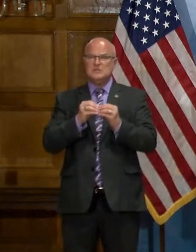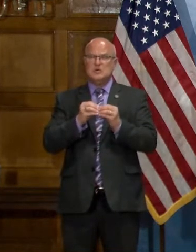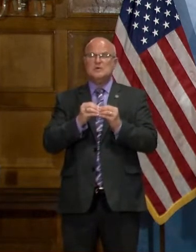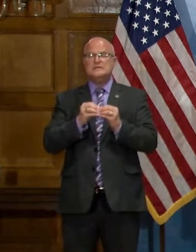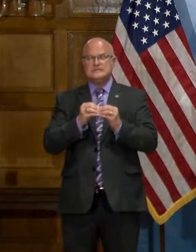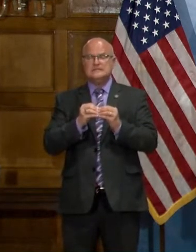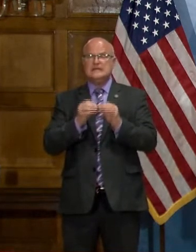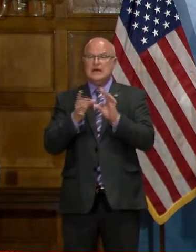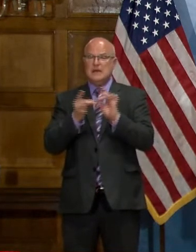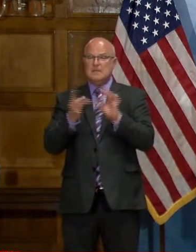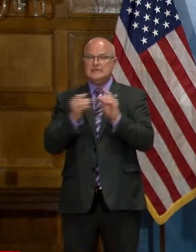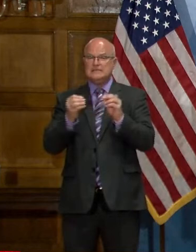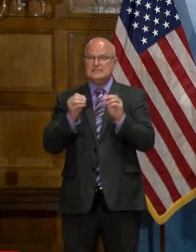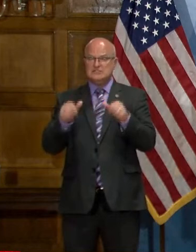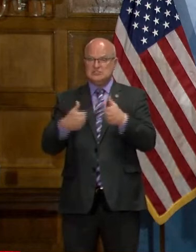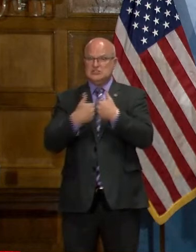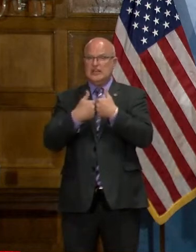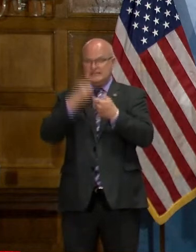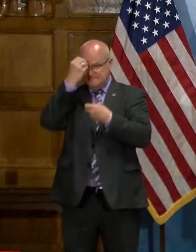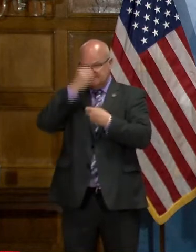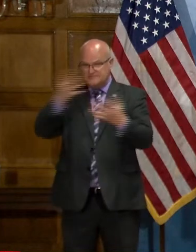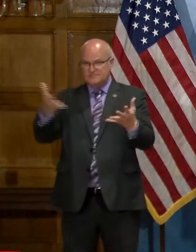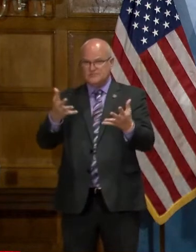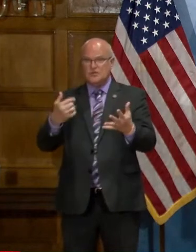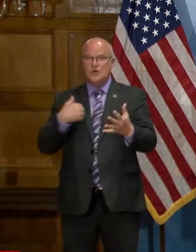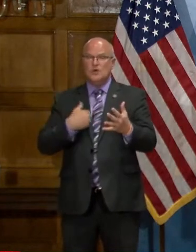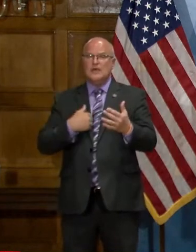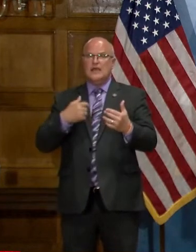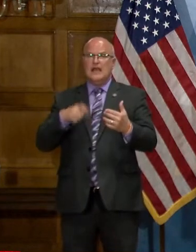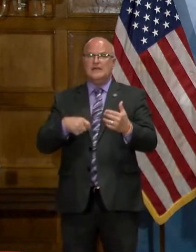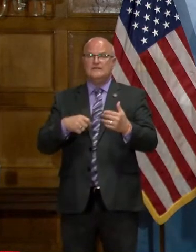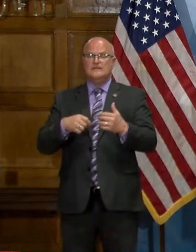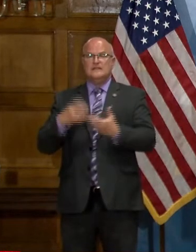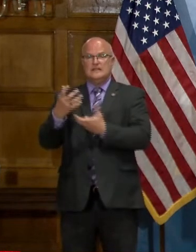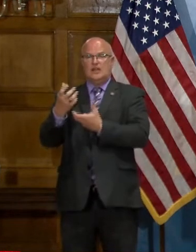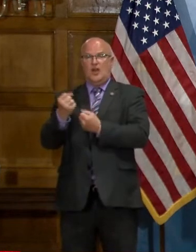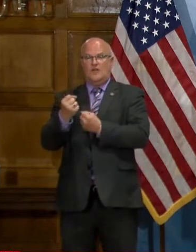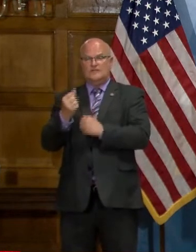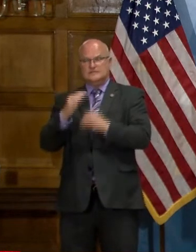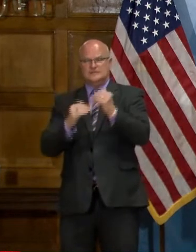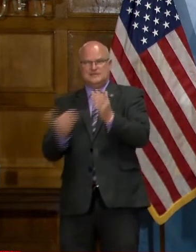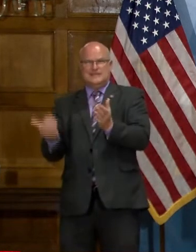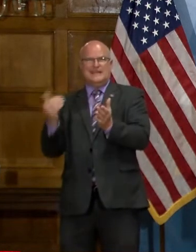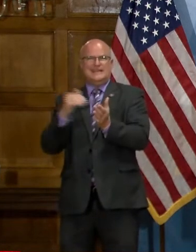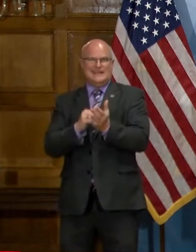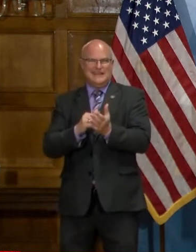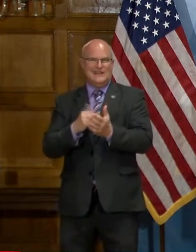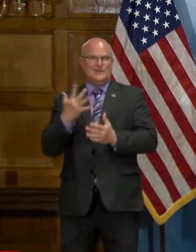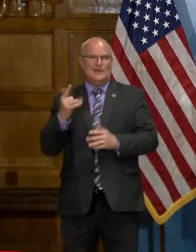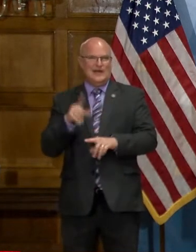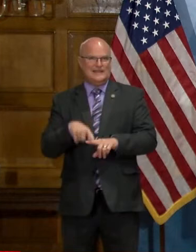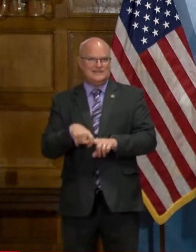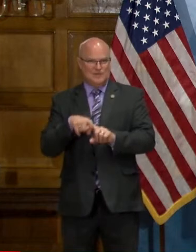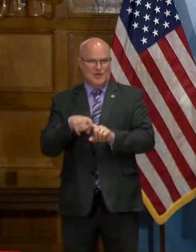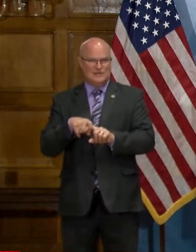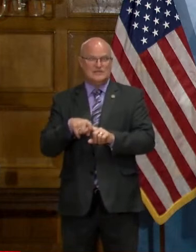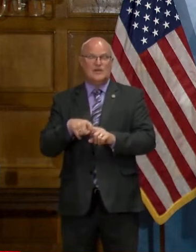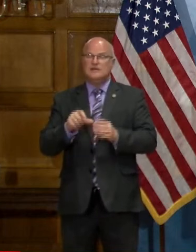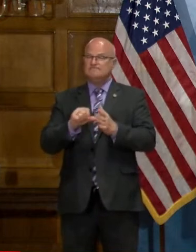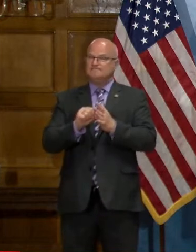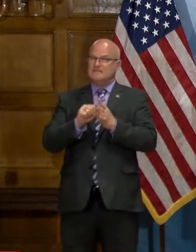messaging challenge. We got to rebuild any lack of confidence as a result of this pause. We